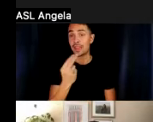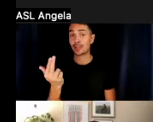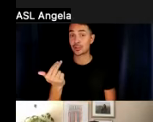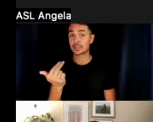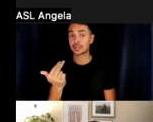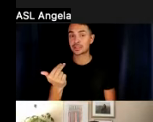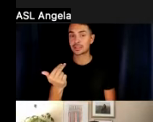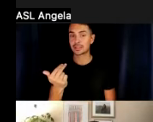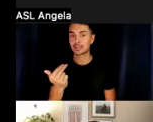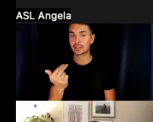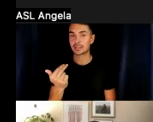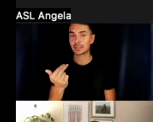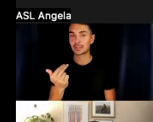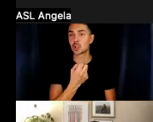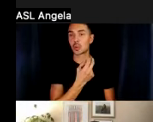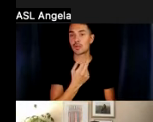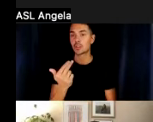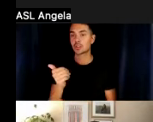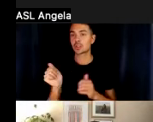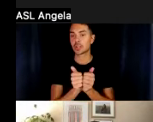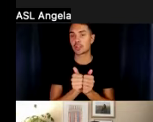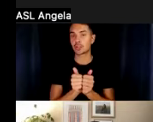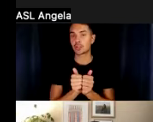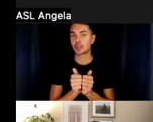Yeah, 12 and 13 are together,